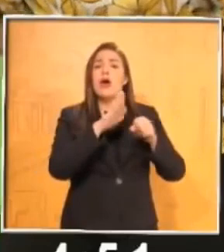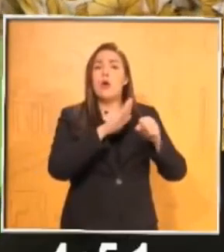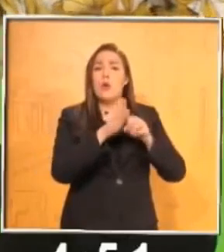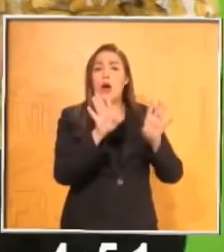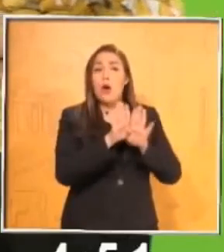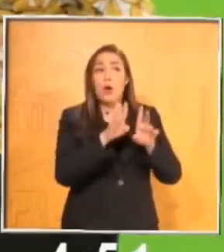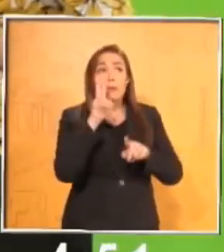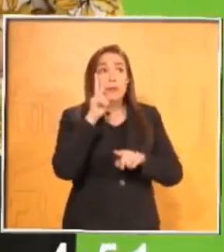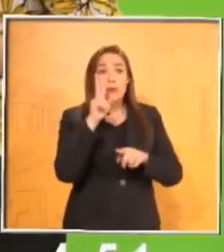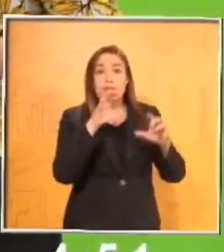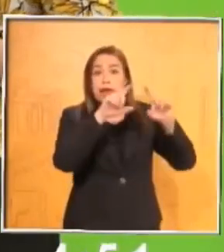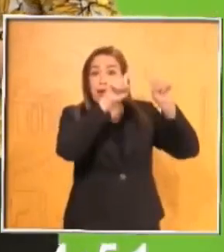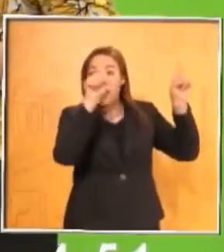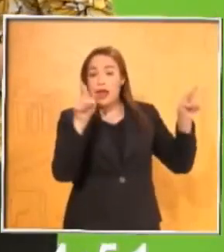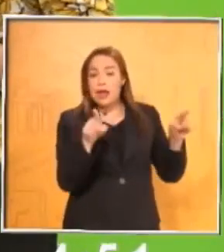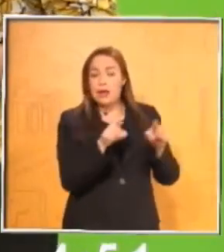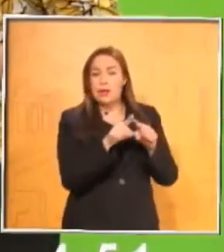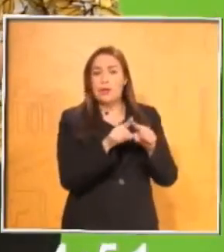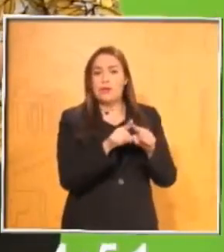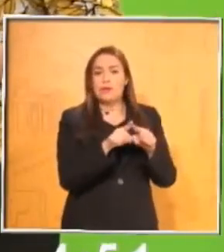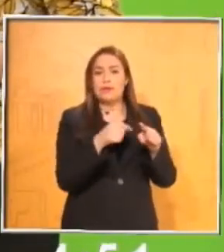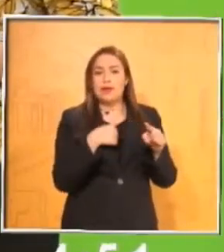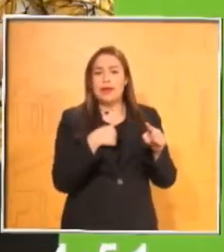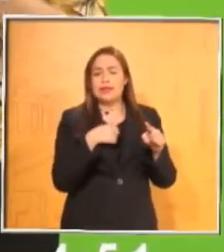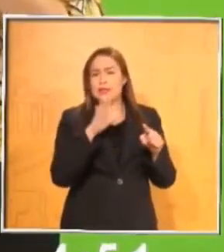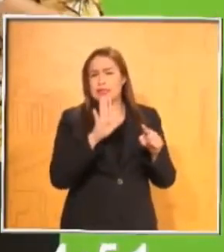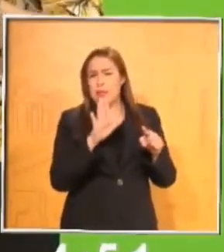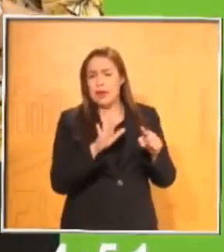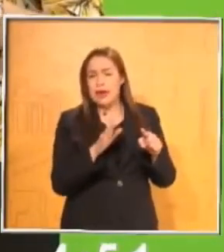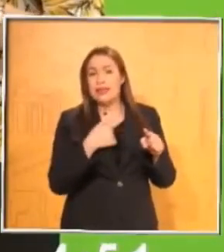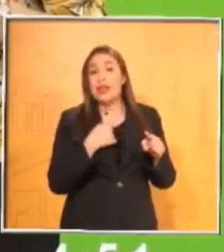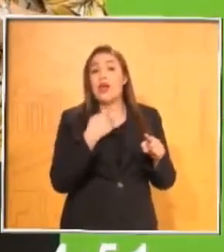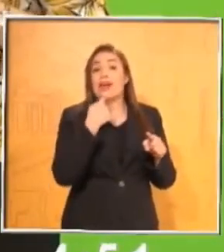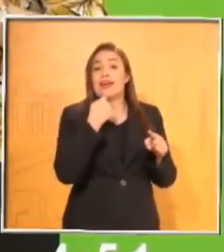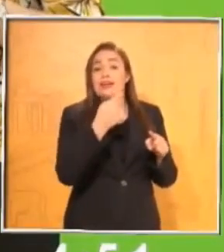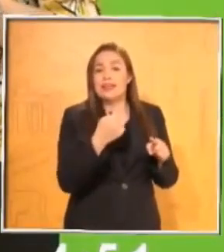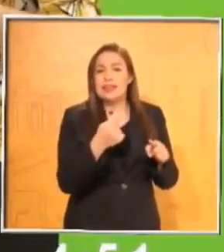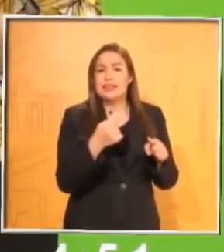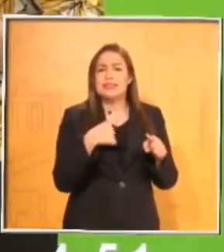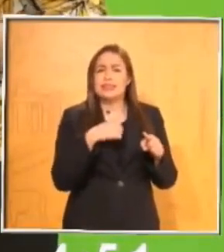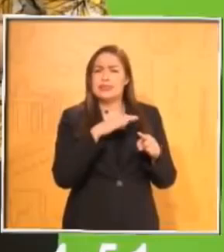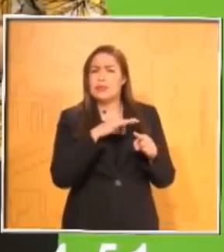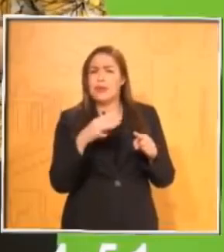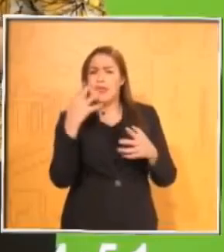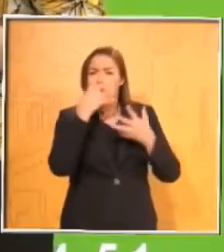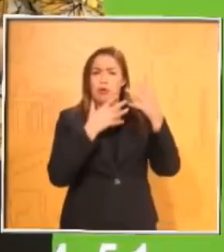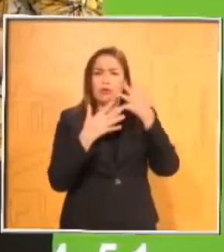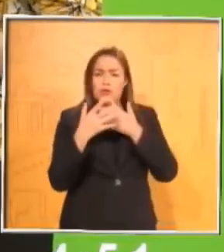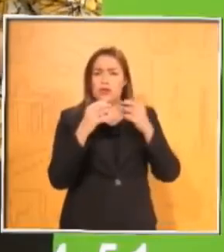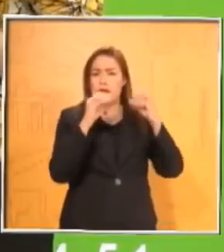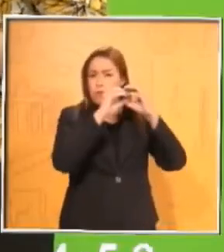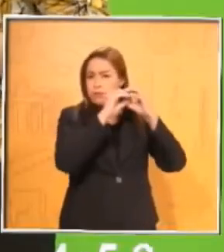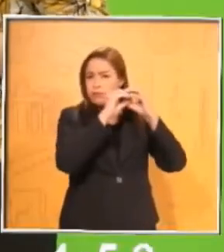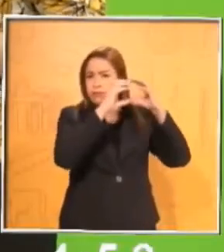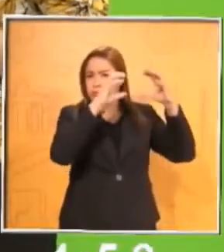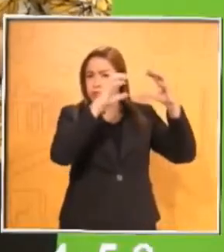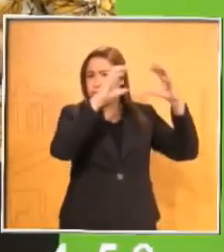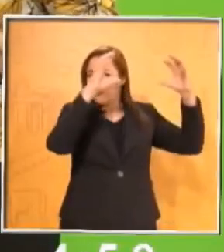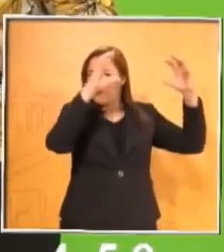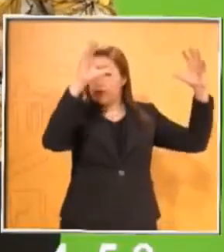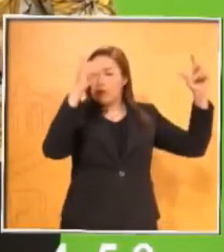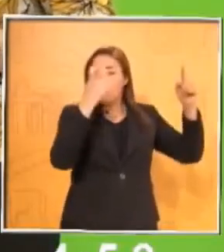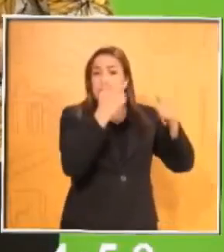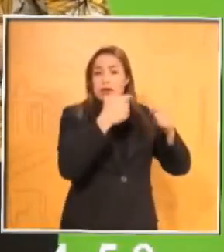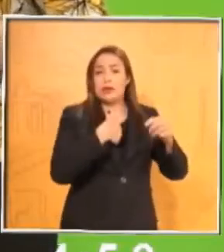bubbles are very similar to the speech bubbles, but the difference is that it is not a novel like in this one. This is